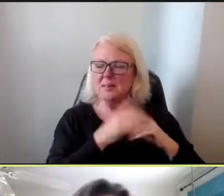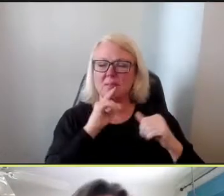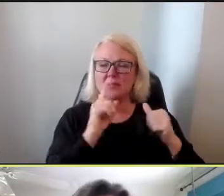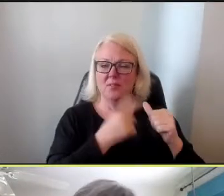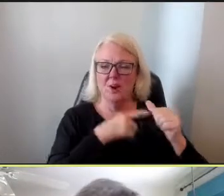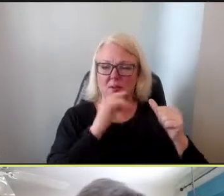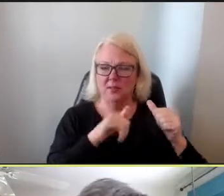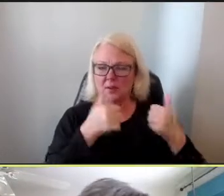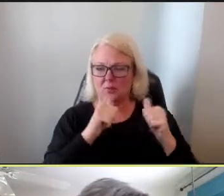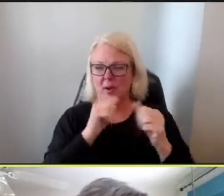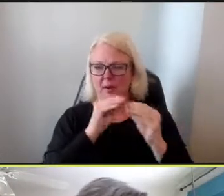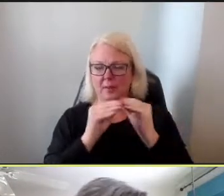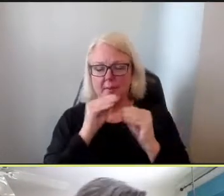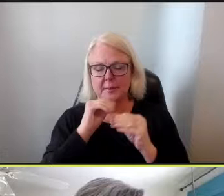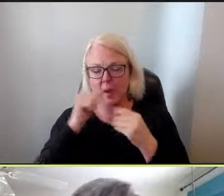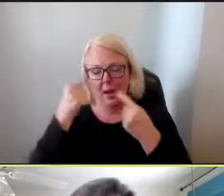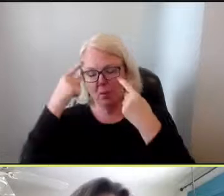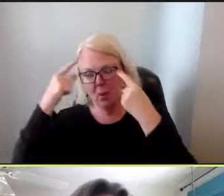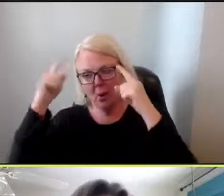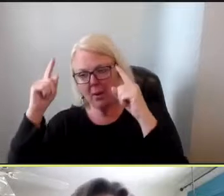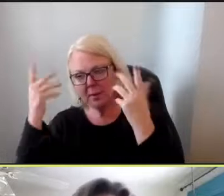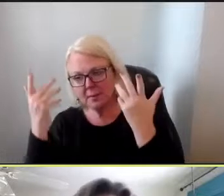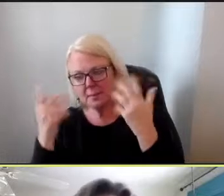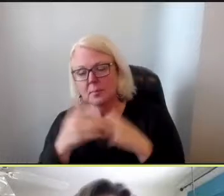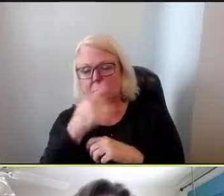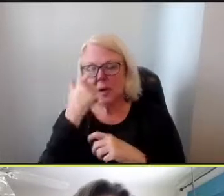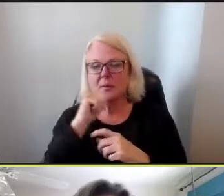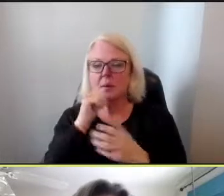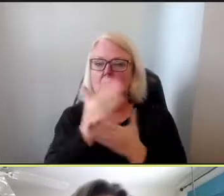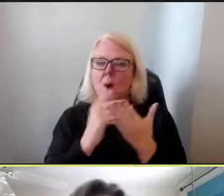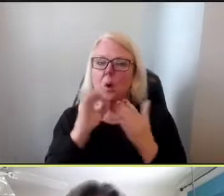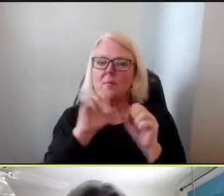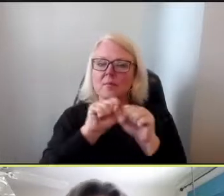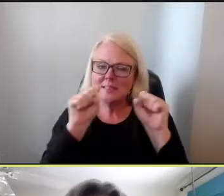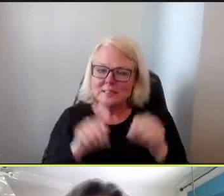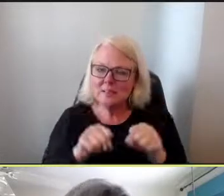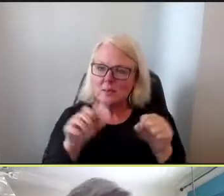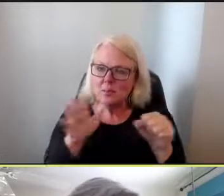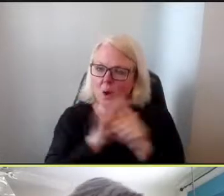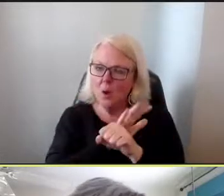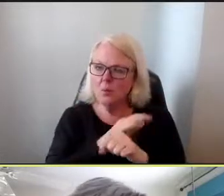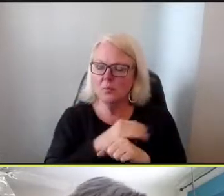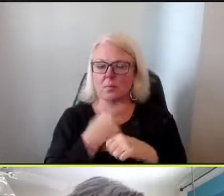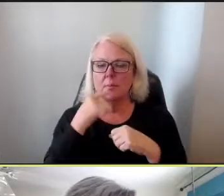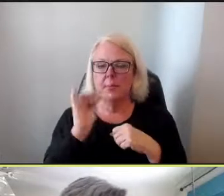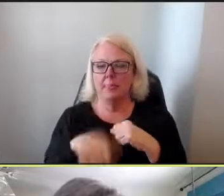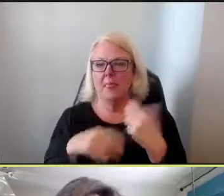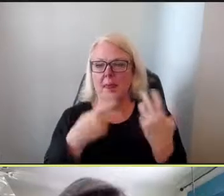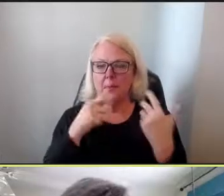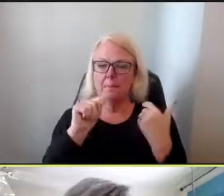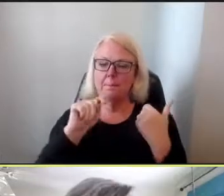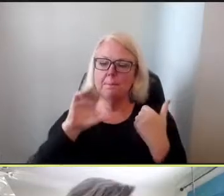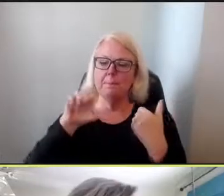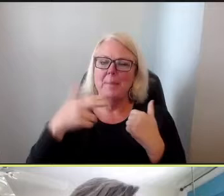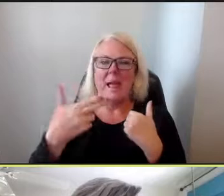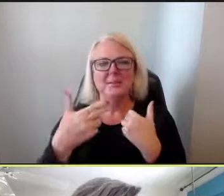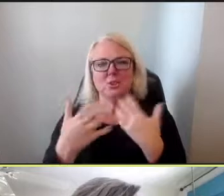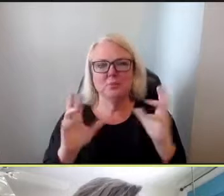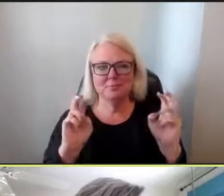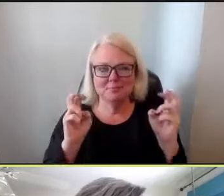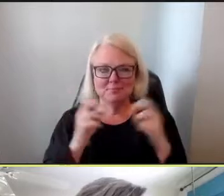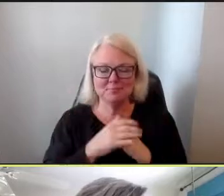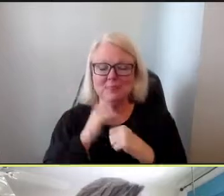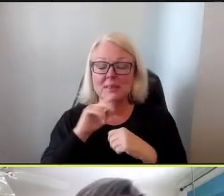of course, the attempted fix often doesn't work very well because it's not part of the system as a whole. In effect, it's a patch. Second,